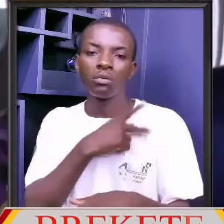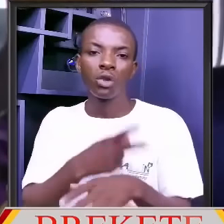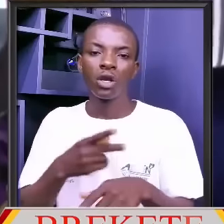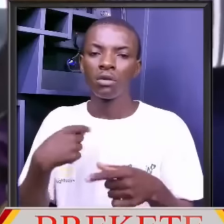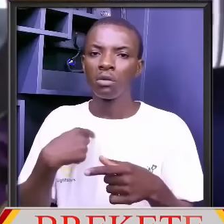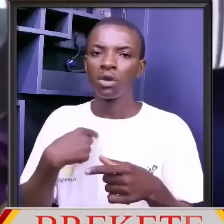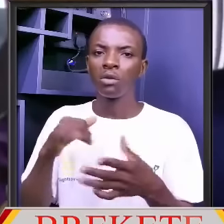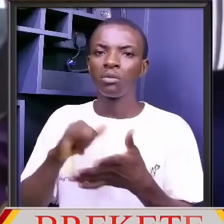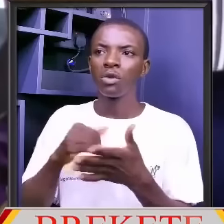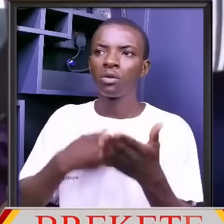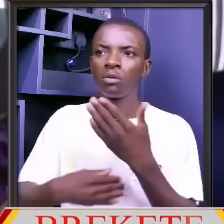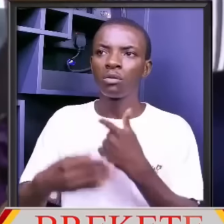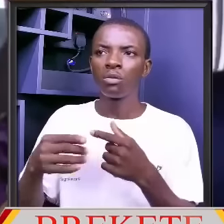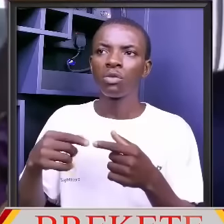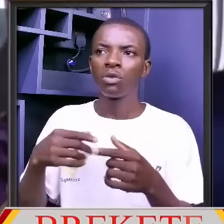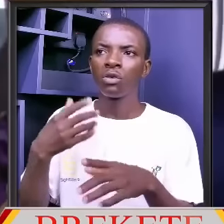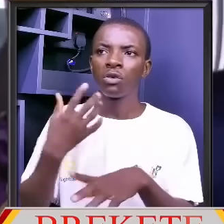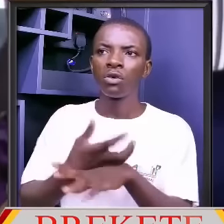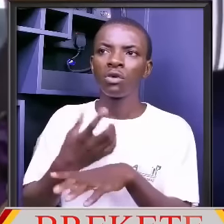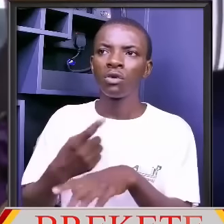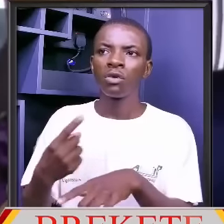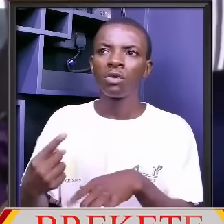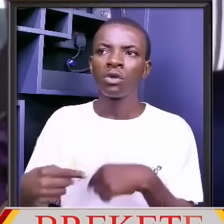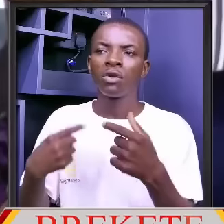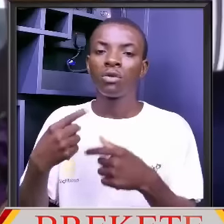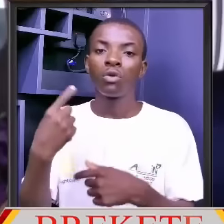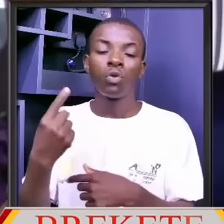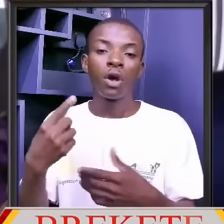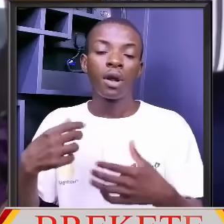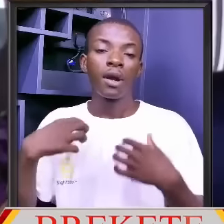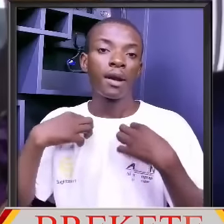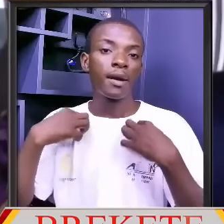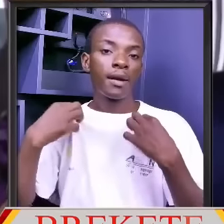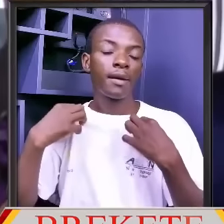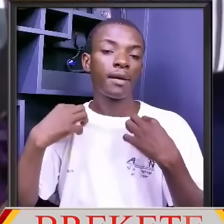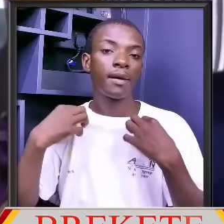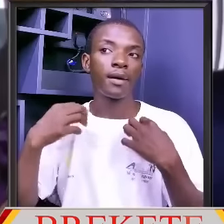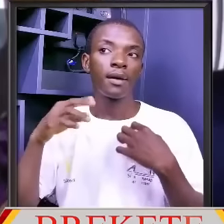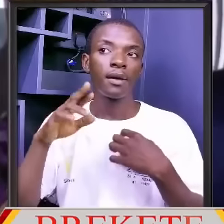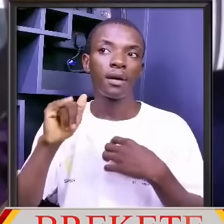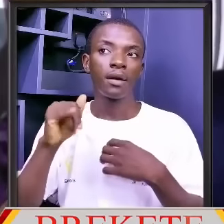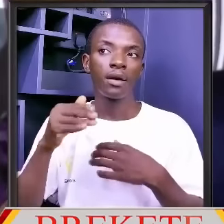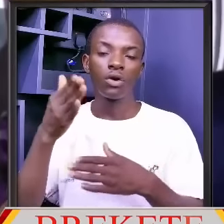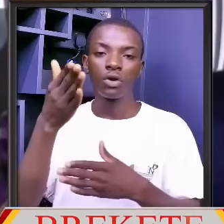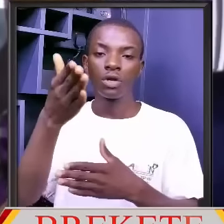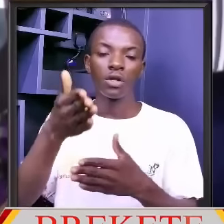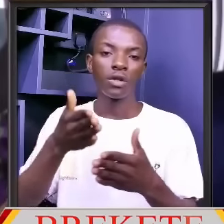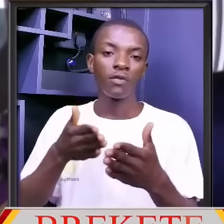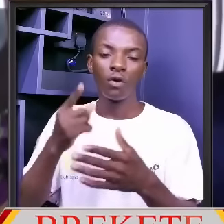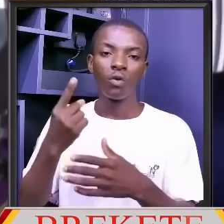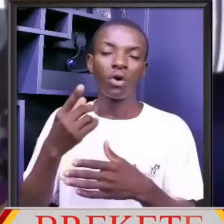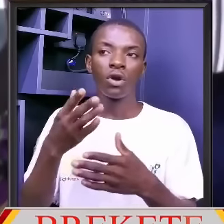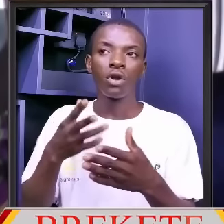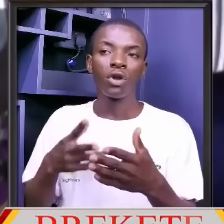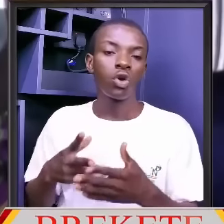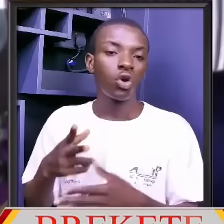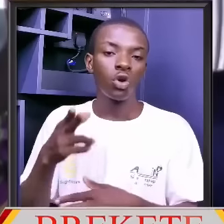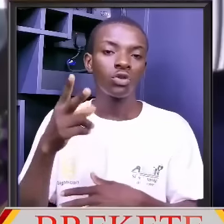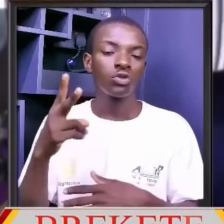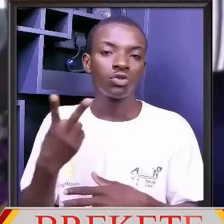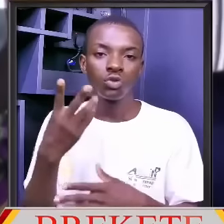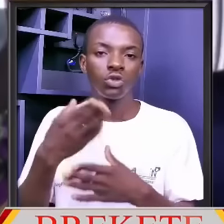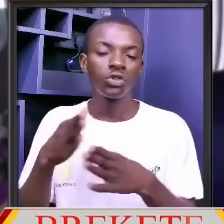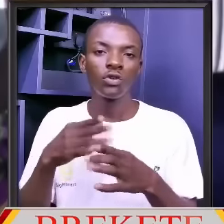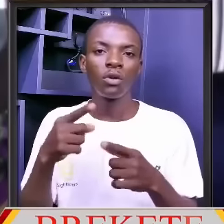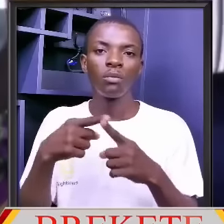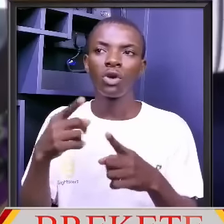me belle, if me boy go come greet me go give me only one rapper. Say me no say rapper like this. You go share them into two. You go cut him into two, he